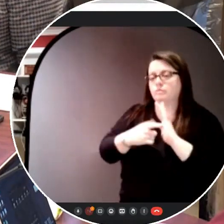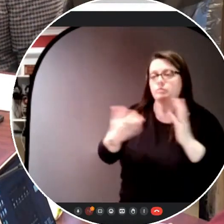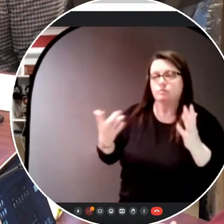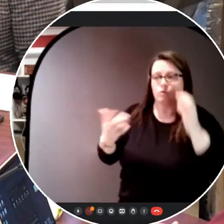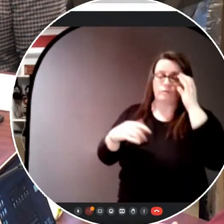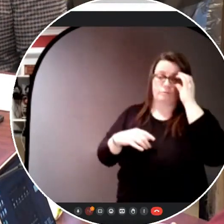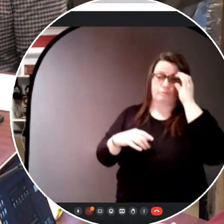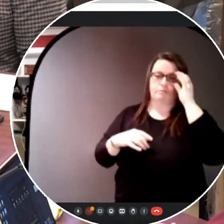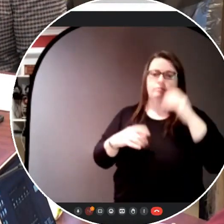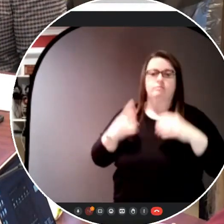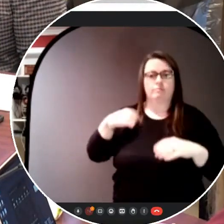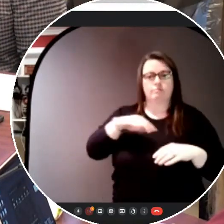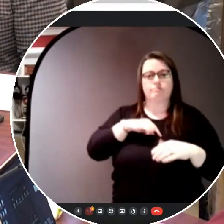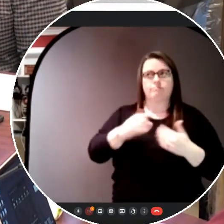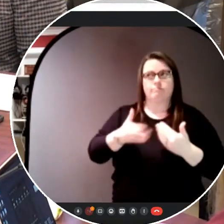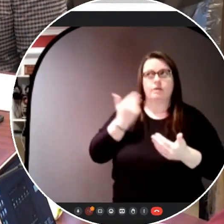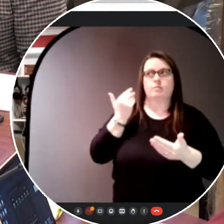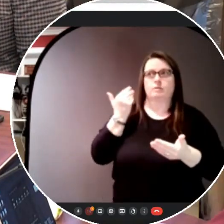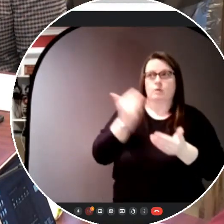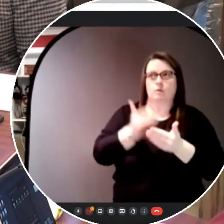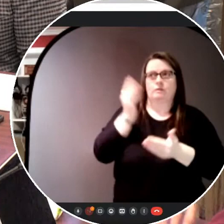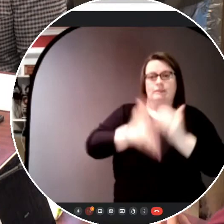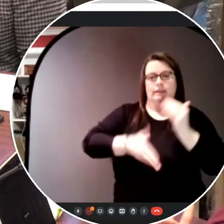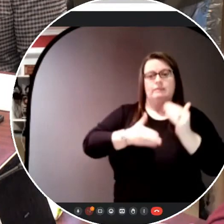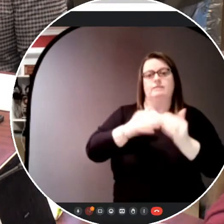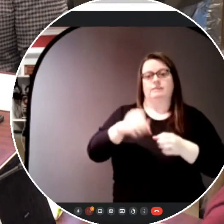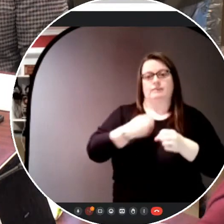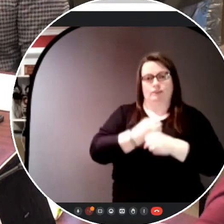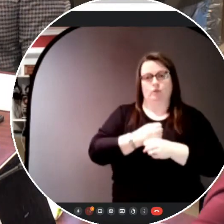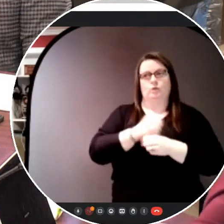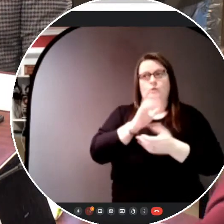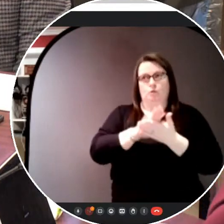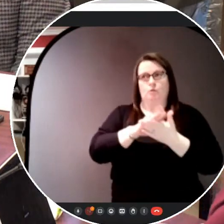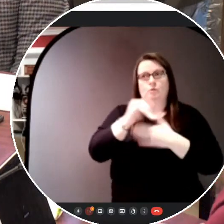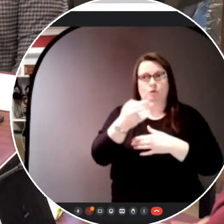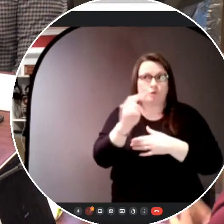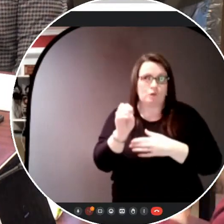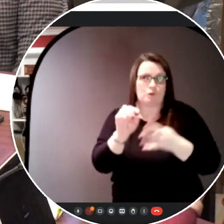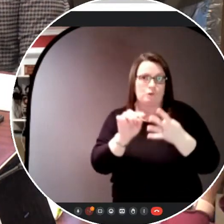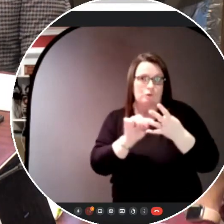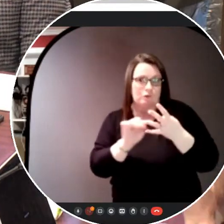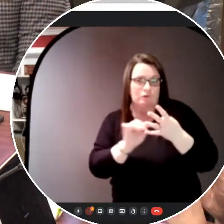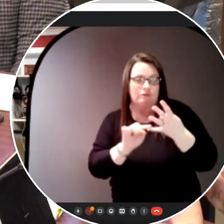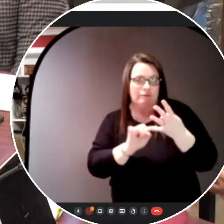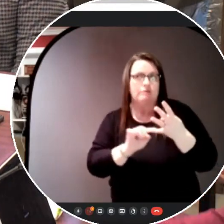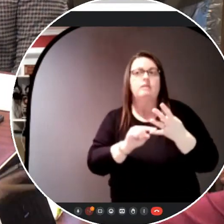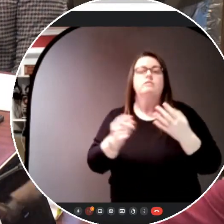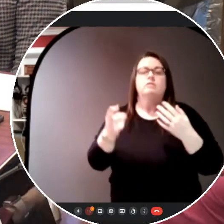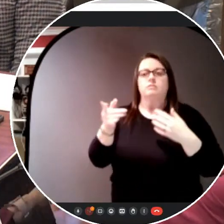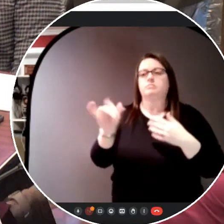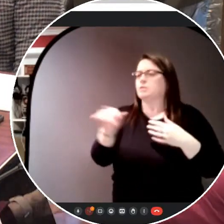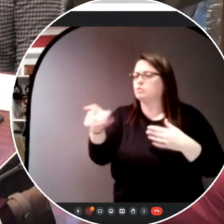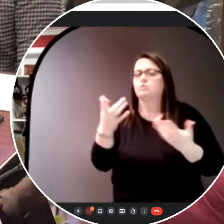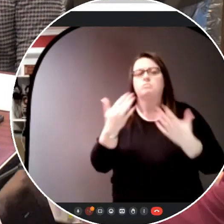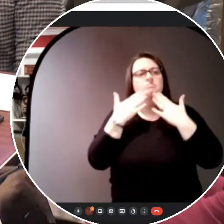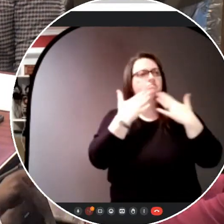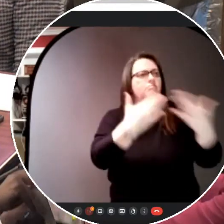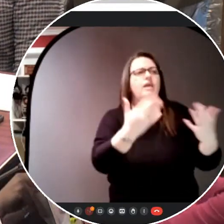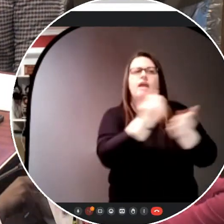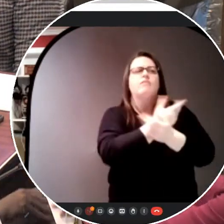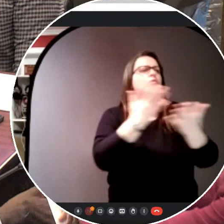another end of another school year. As you did, thank everyone in the school system, students, teachers,